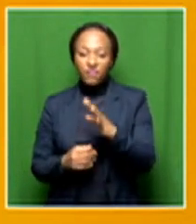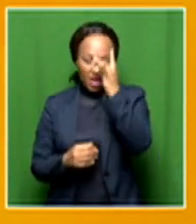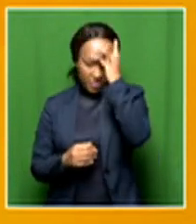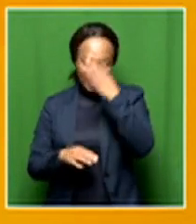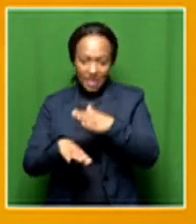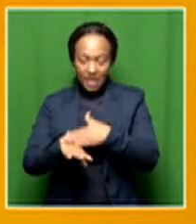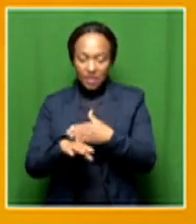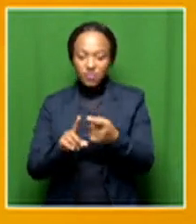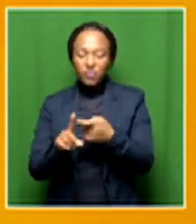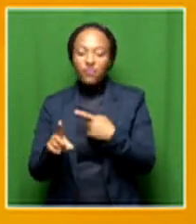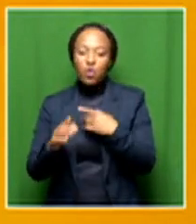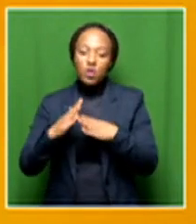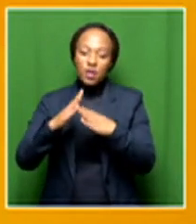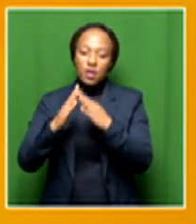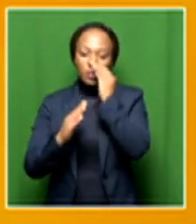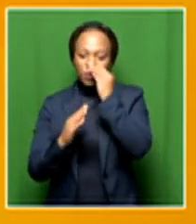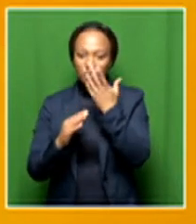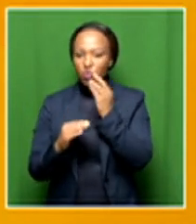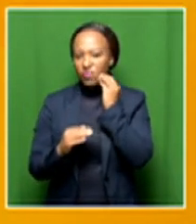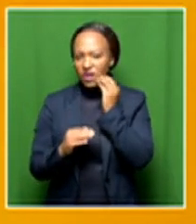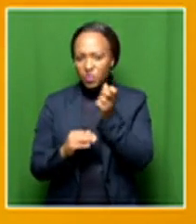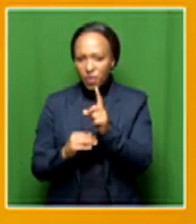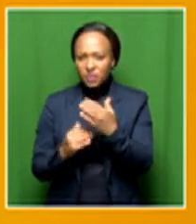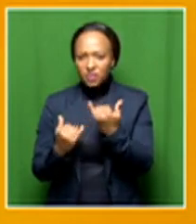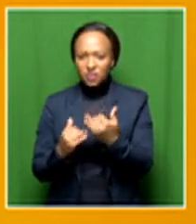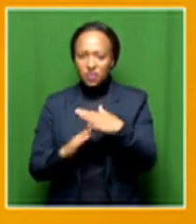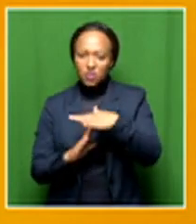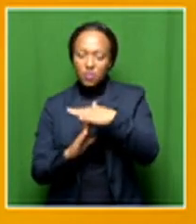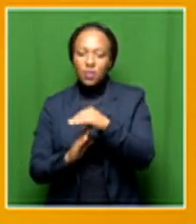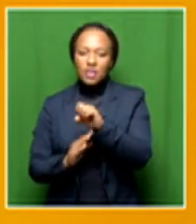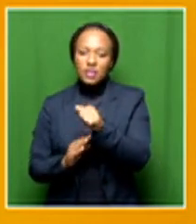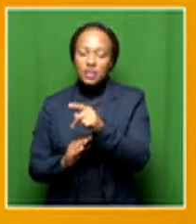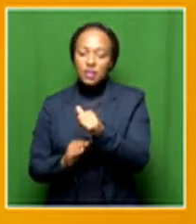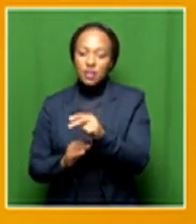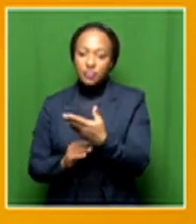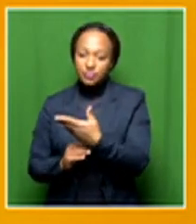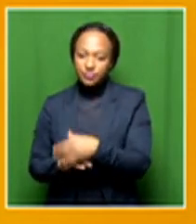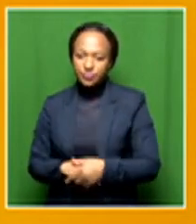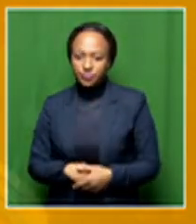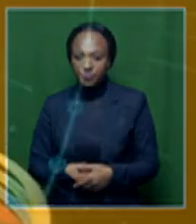for headlines, but let's just find out what is topping our bulletins. Sakina, let me hand this over to you.